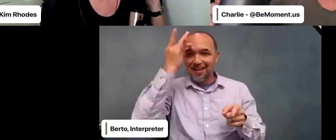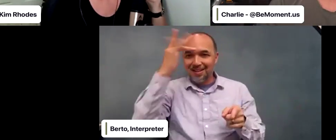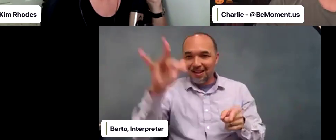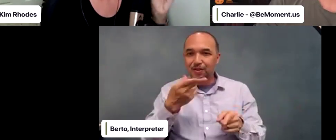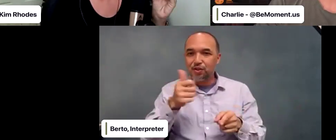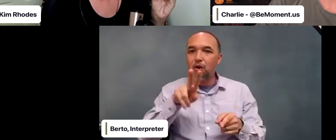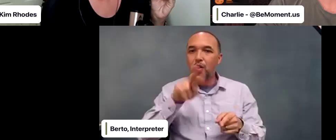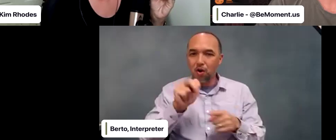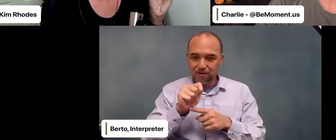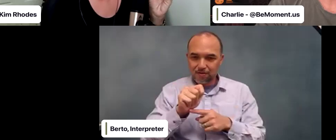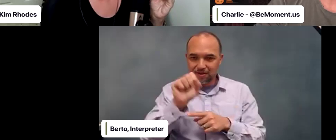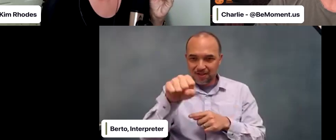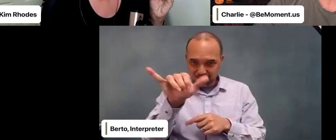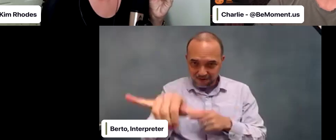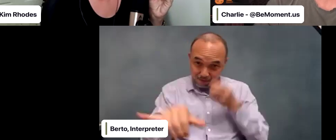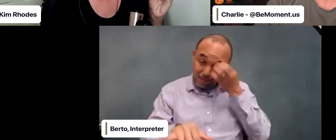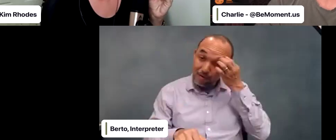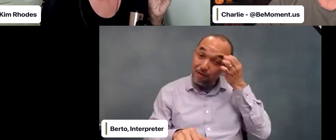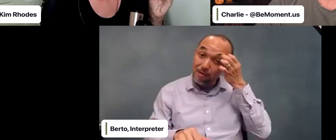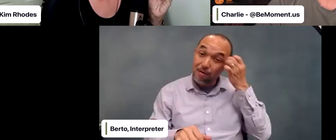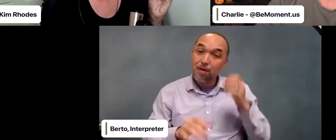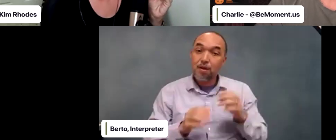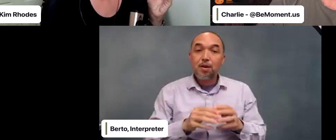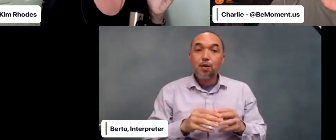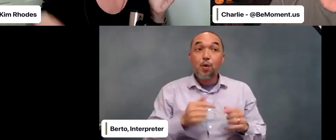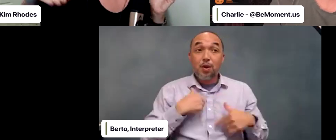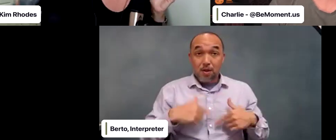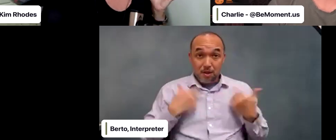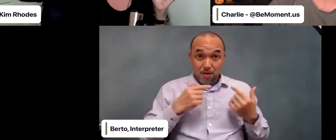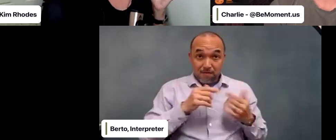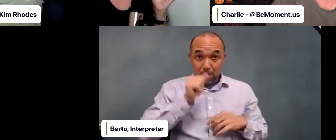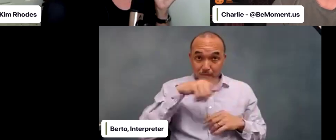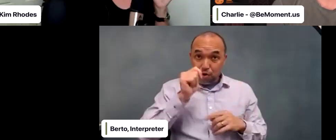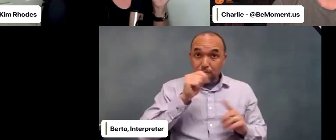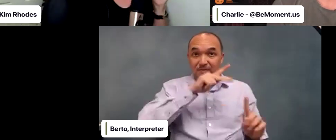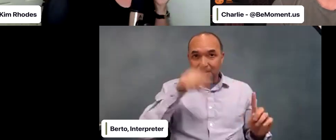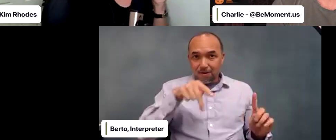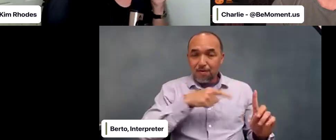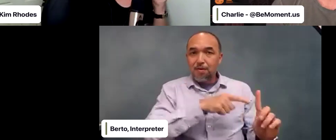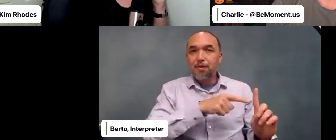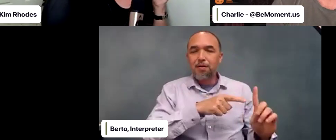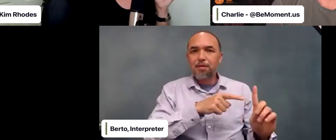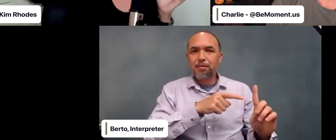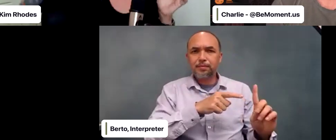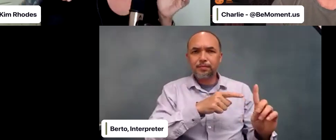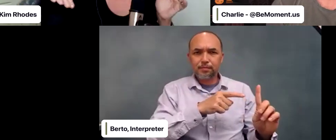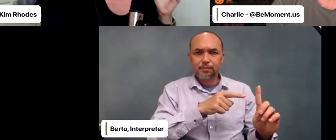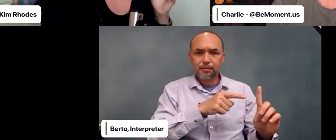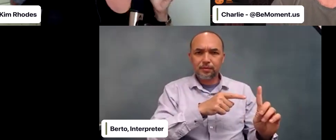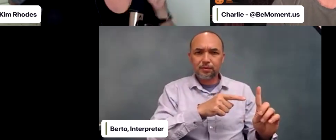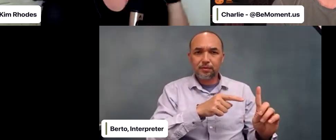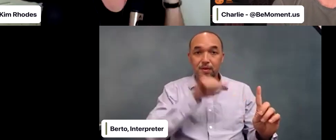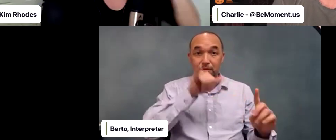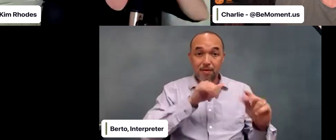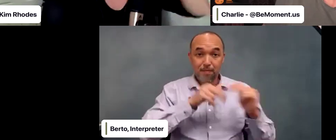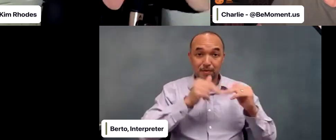So when I lived in an apartment in Philadelphia, it was um, 5 apartments,